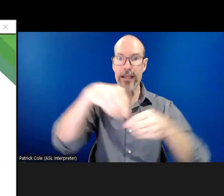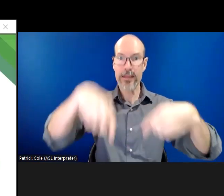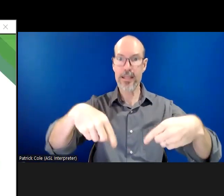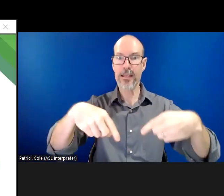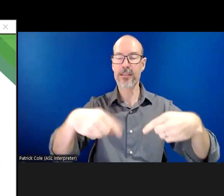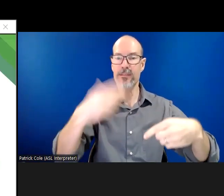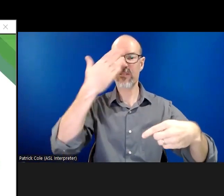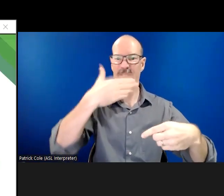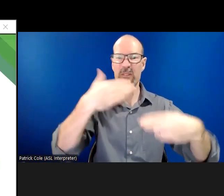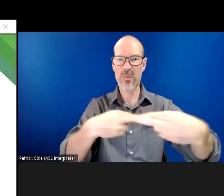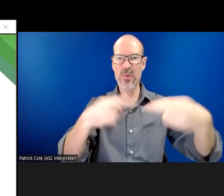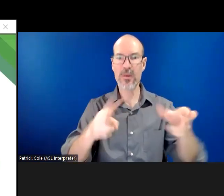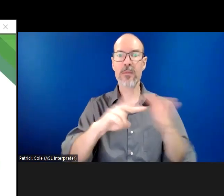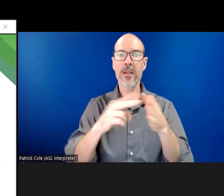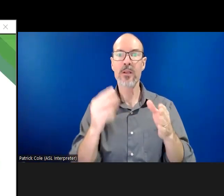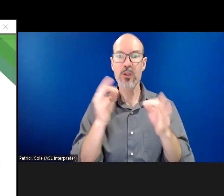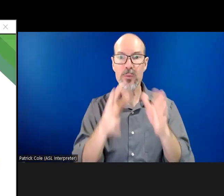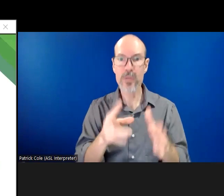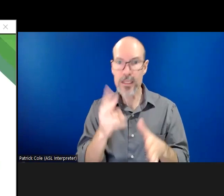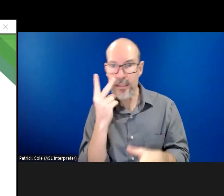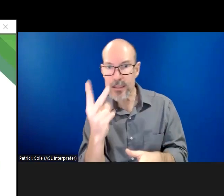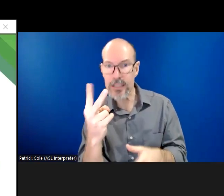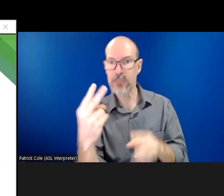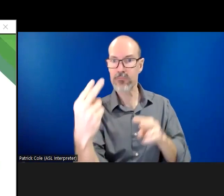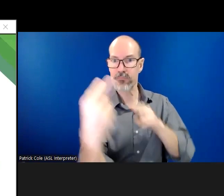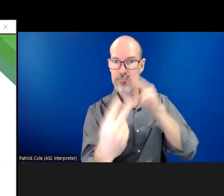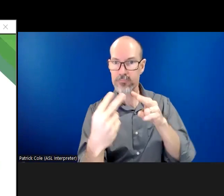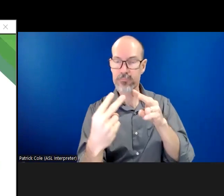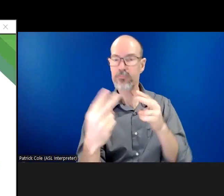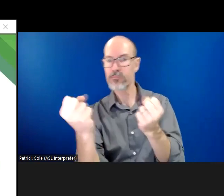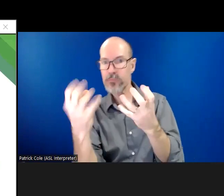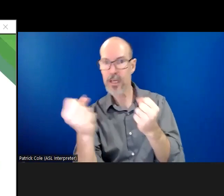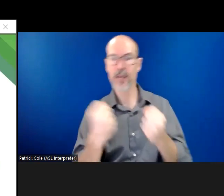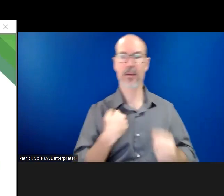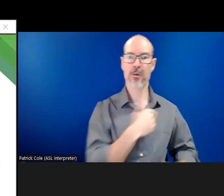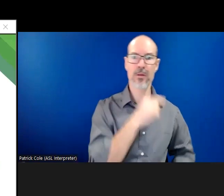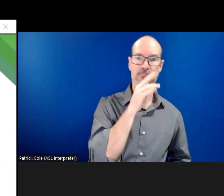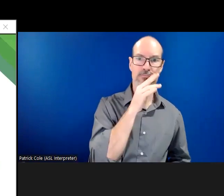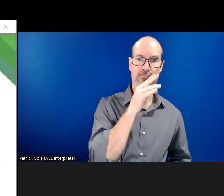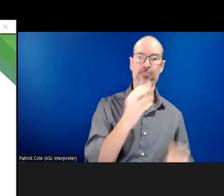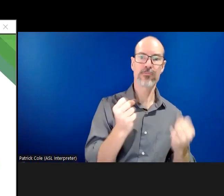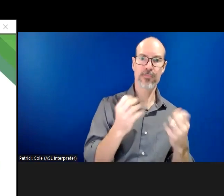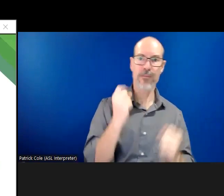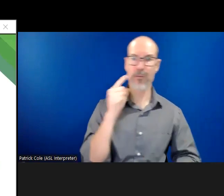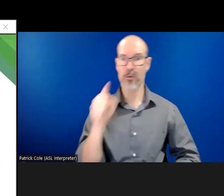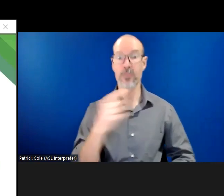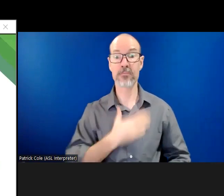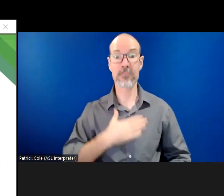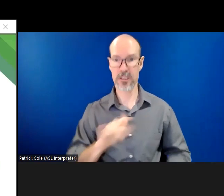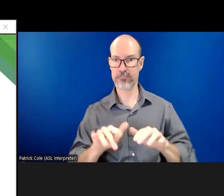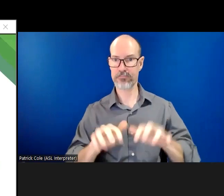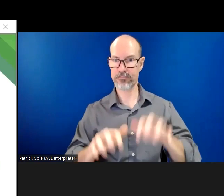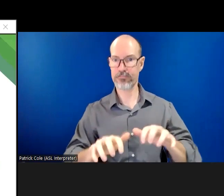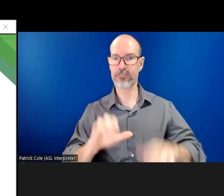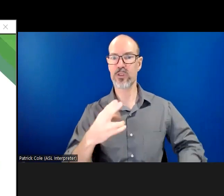Audio is available through your computer's speakers or by telephone. To switch to phone audio, click on the upward arrow next to the audio